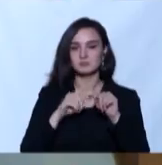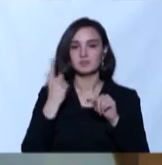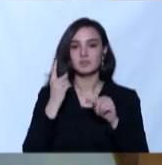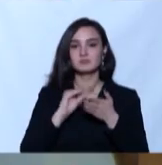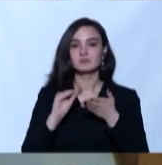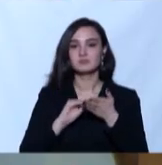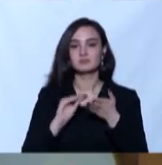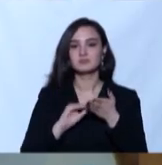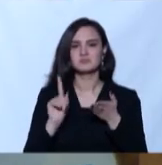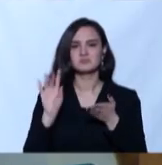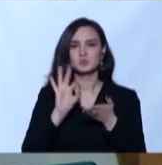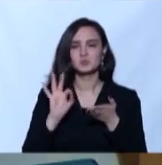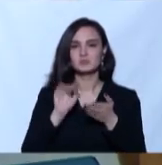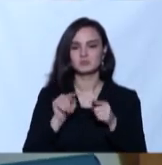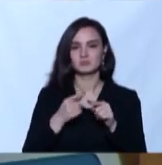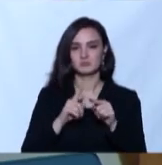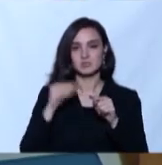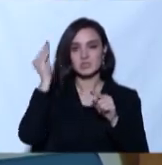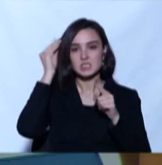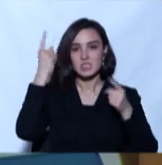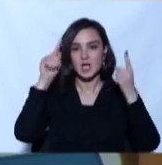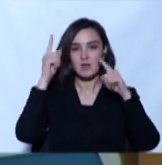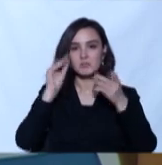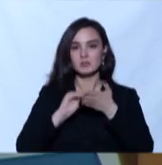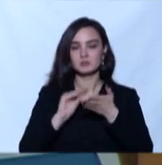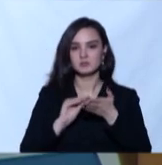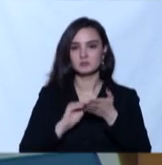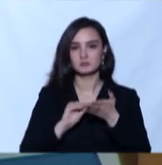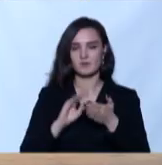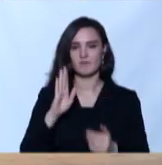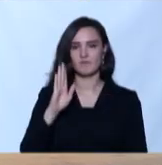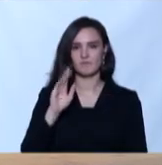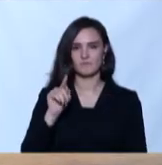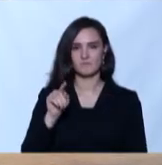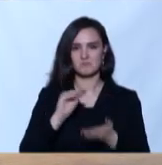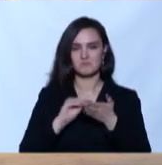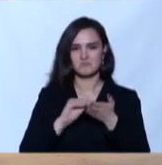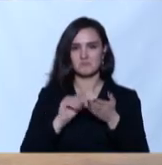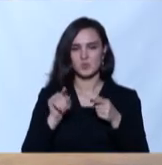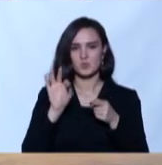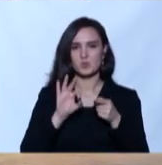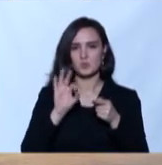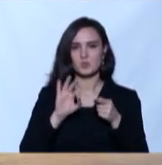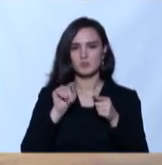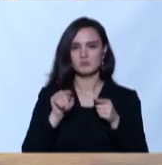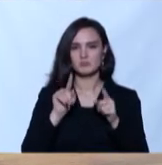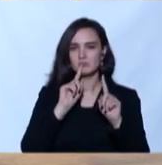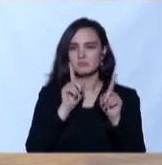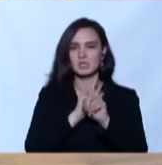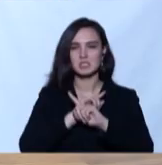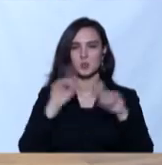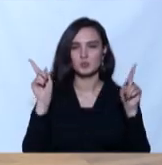Of course. What is a fairy tale? Well, a fairy tale is a folk tale that takes place in a magical